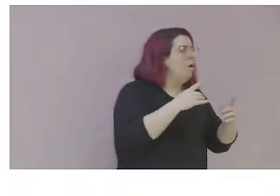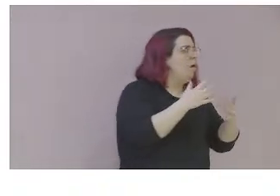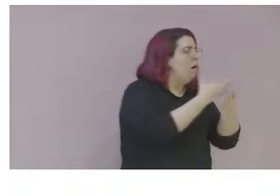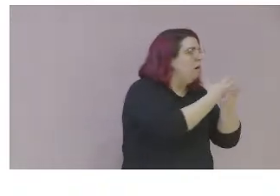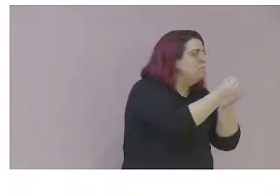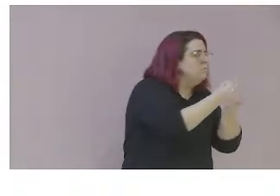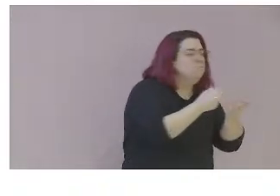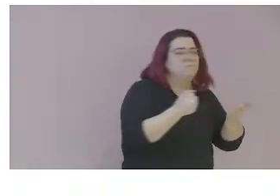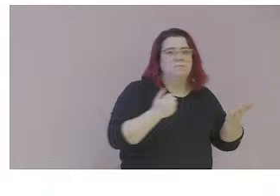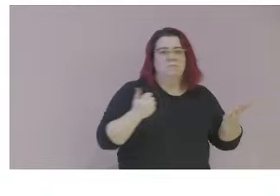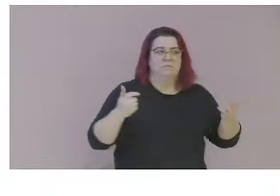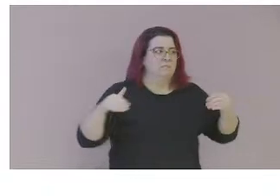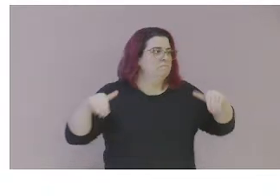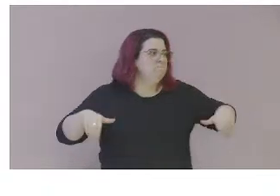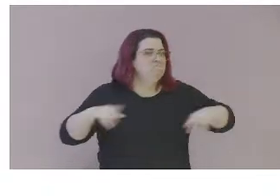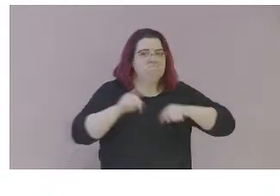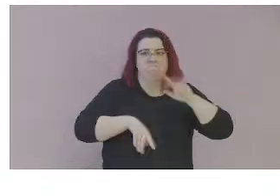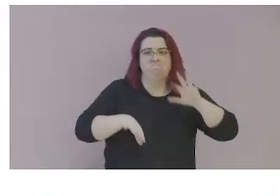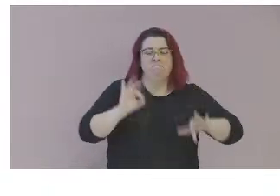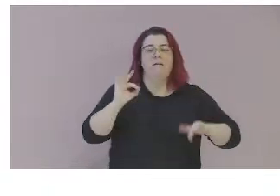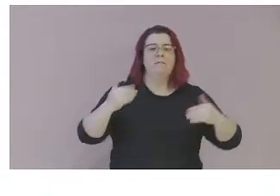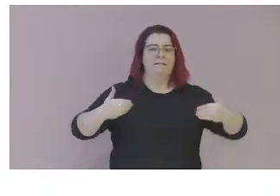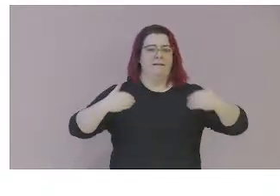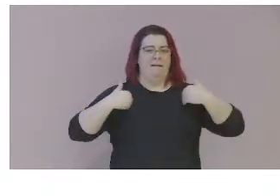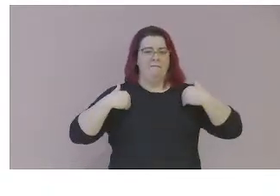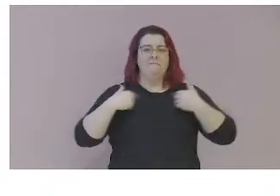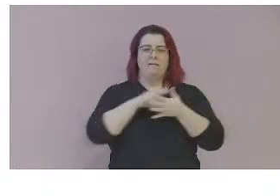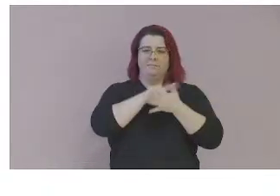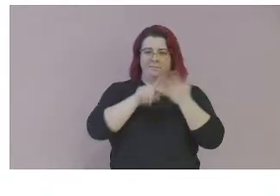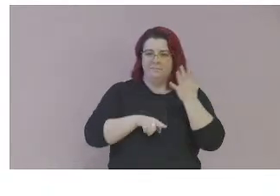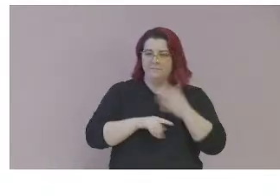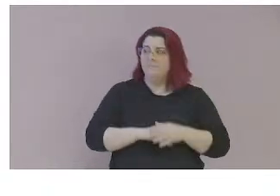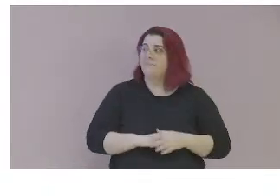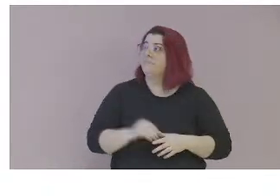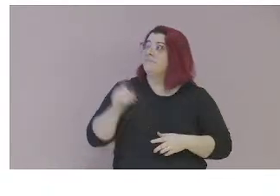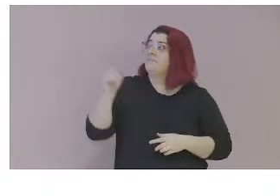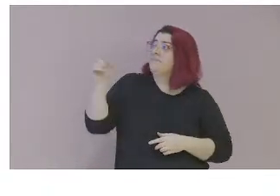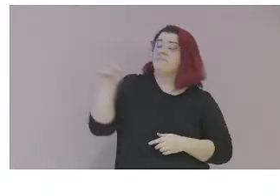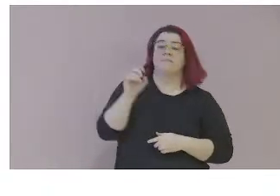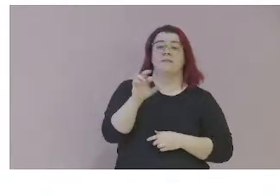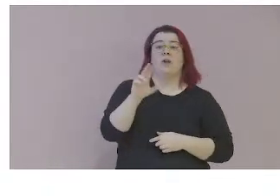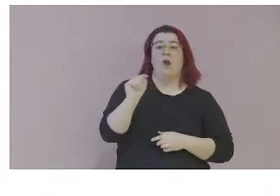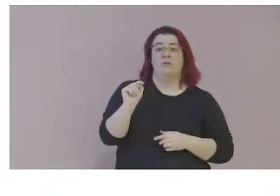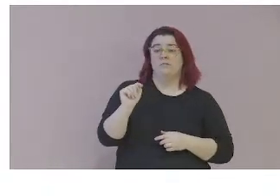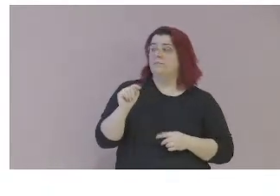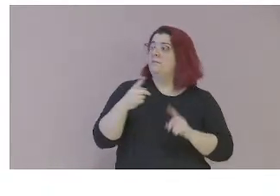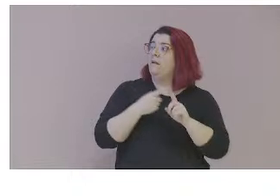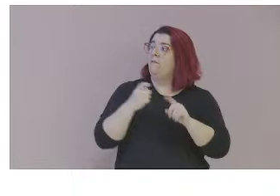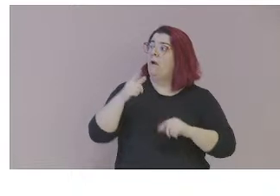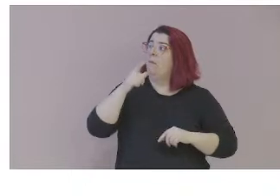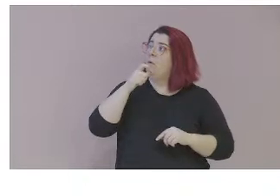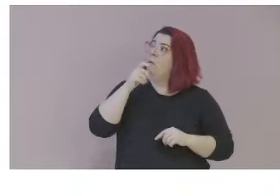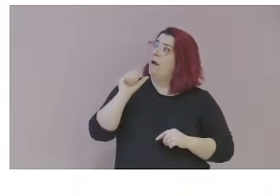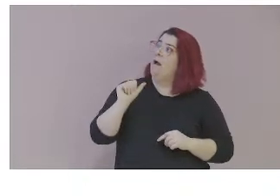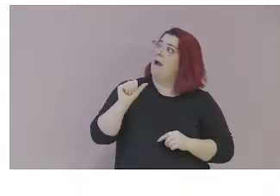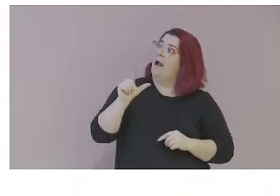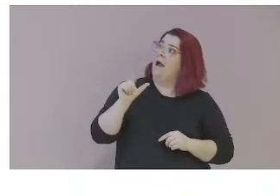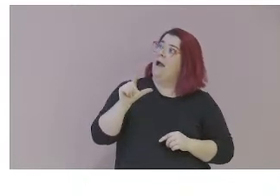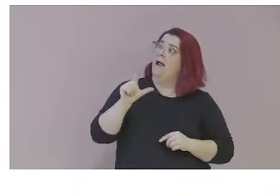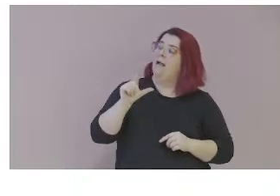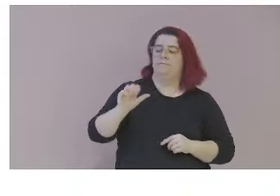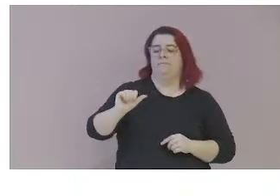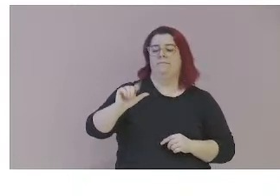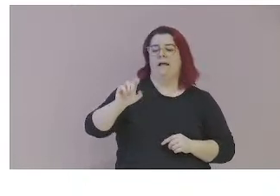access. On this slide, I'm showing you an artwork by disability artist Alex Dolores Salerno. consisting